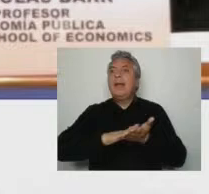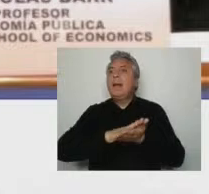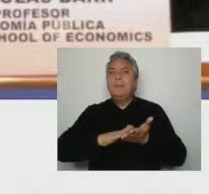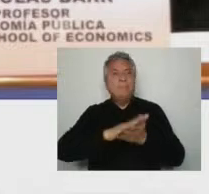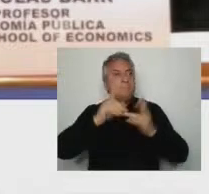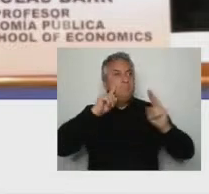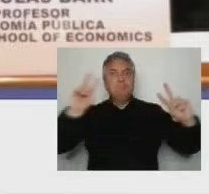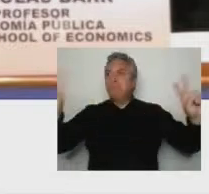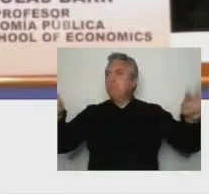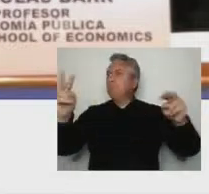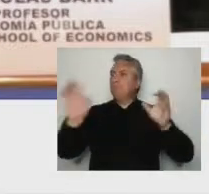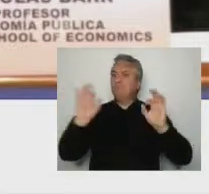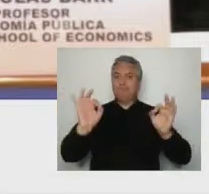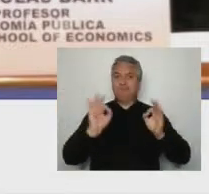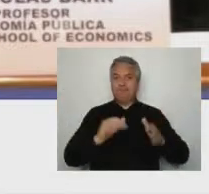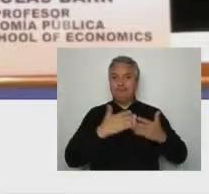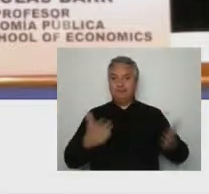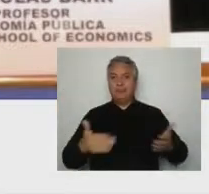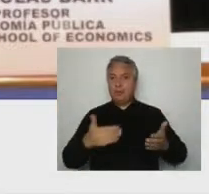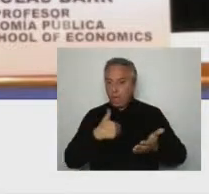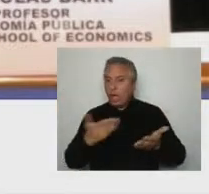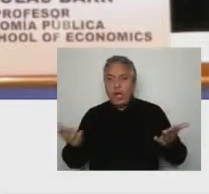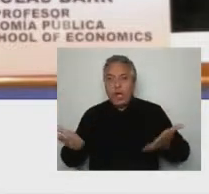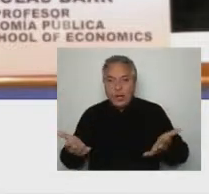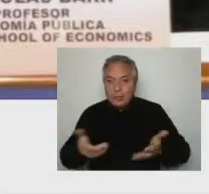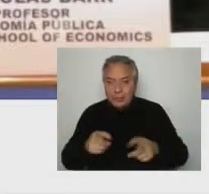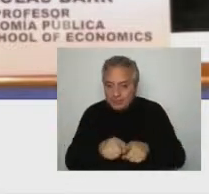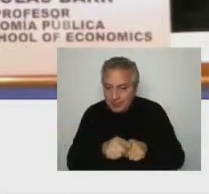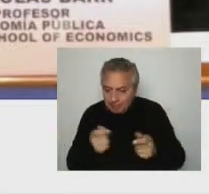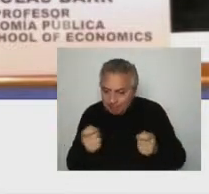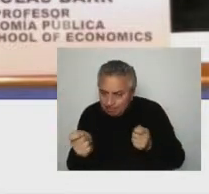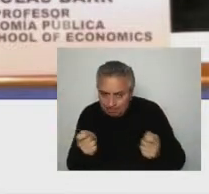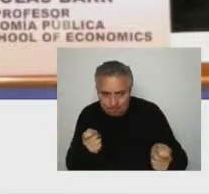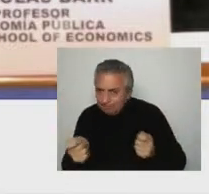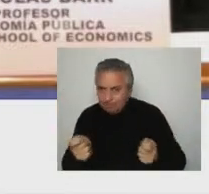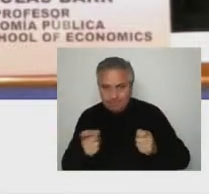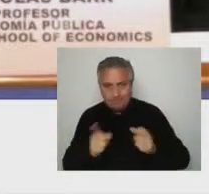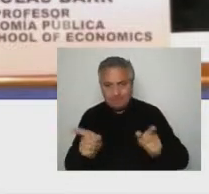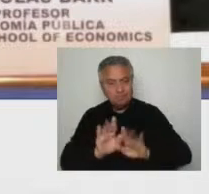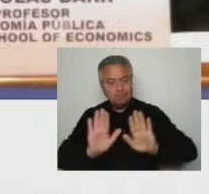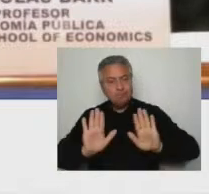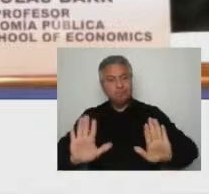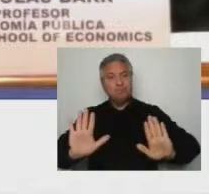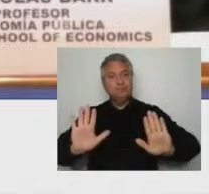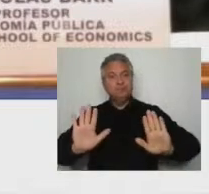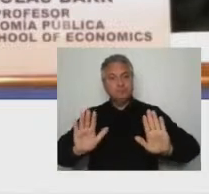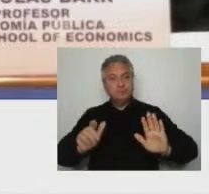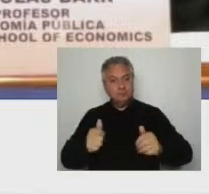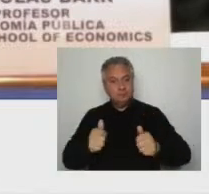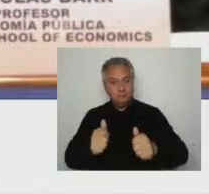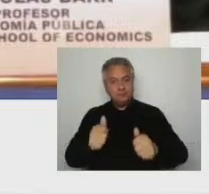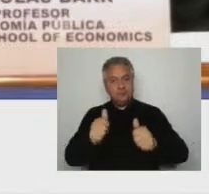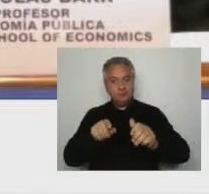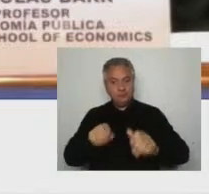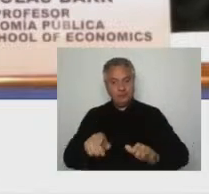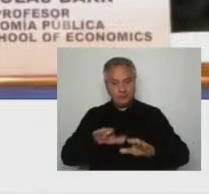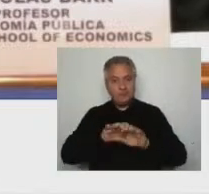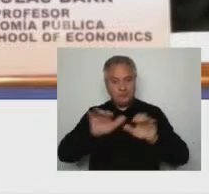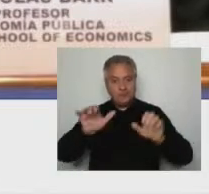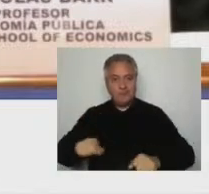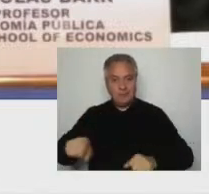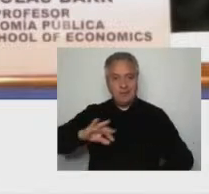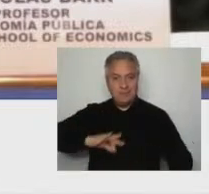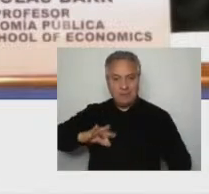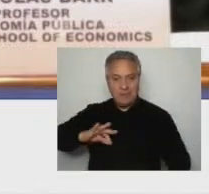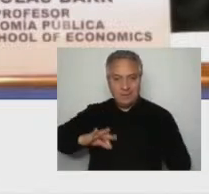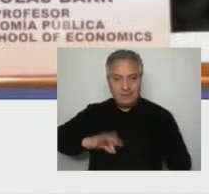this is a rare, shining example of where we've got it right. The UK National Employment Savings Trust, or